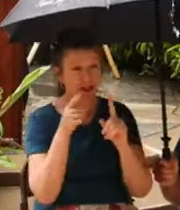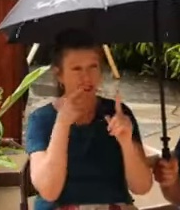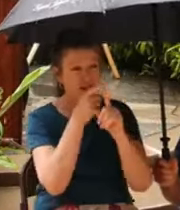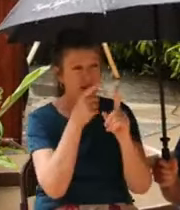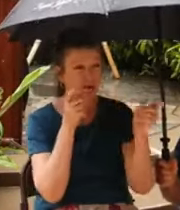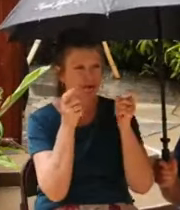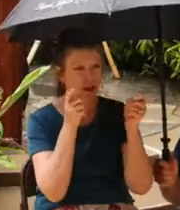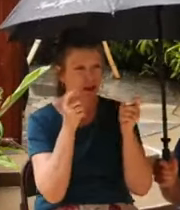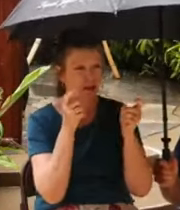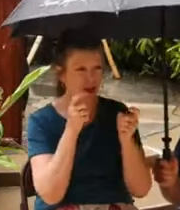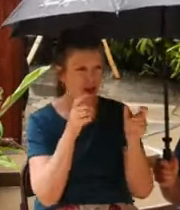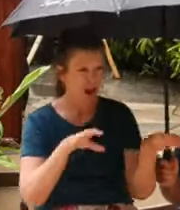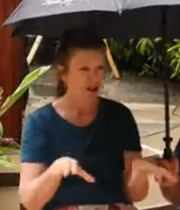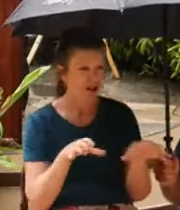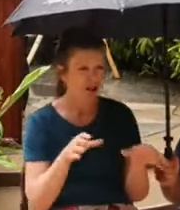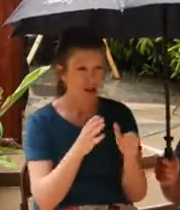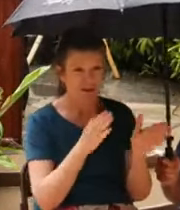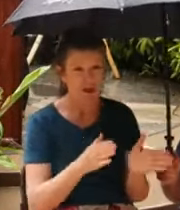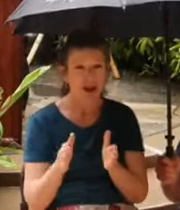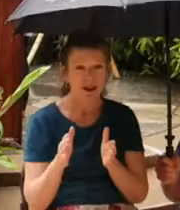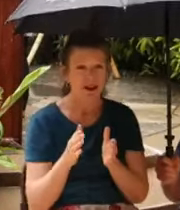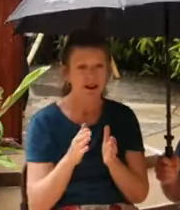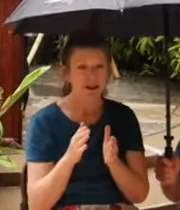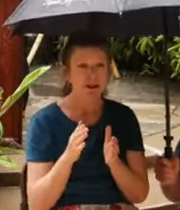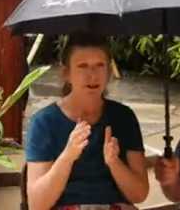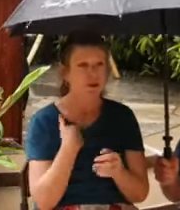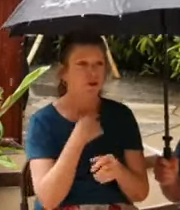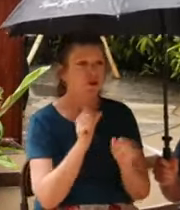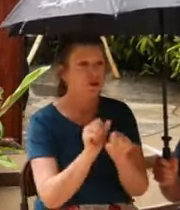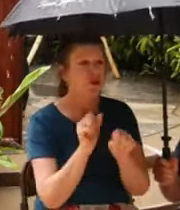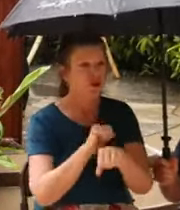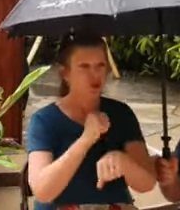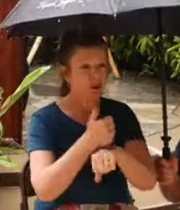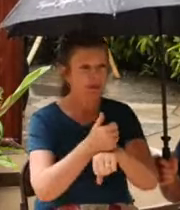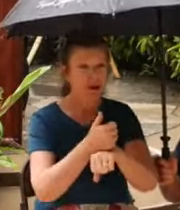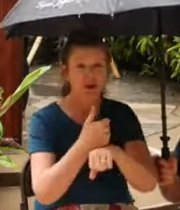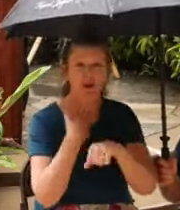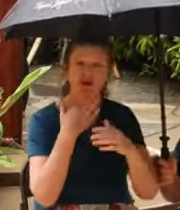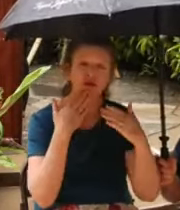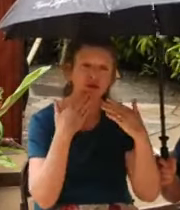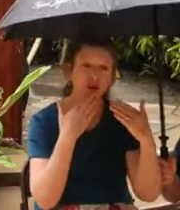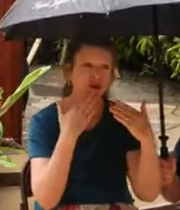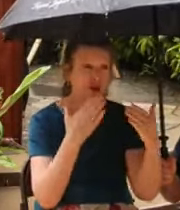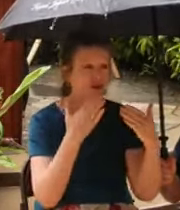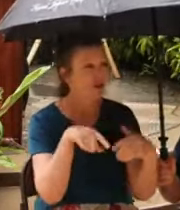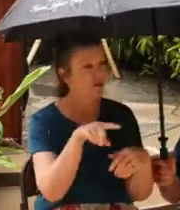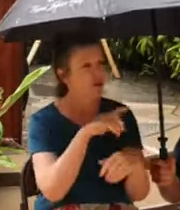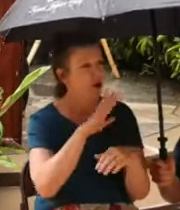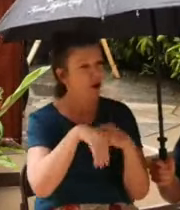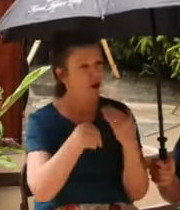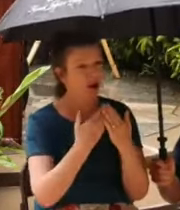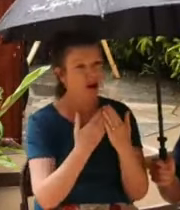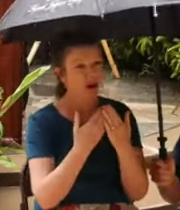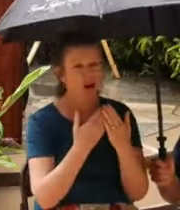plan that we are working to implement. We are so grateful for our